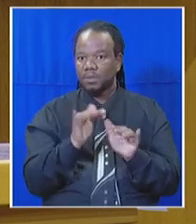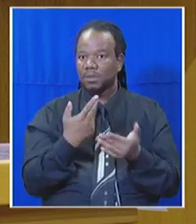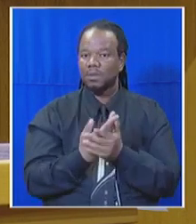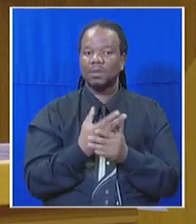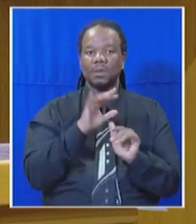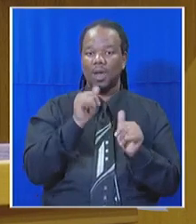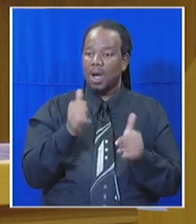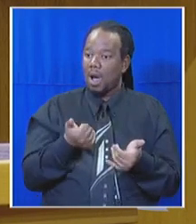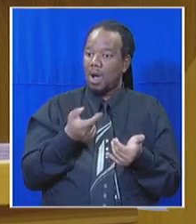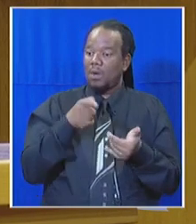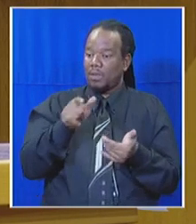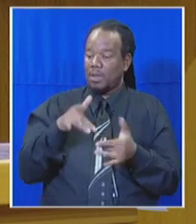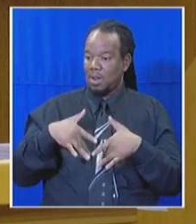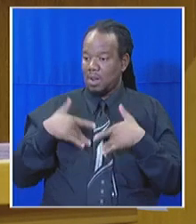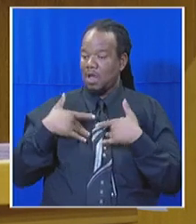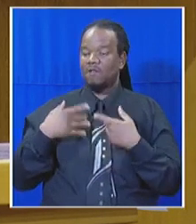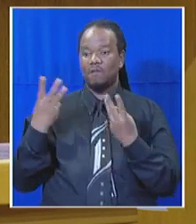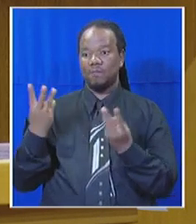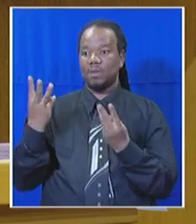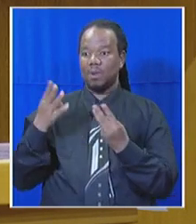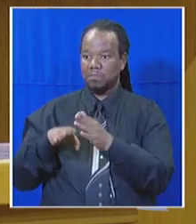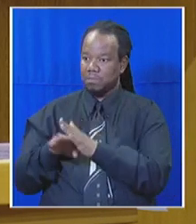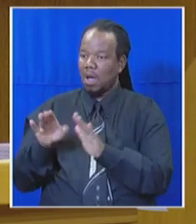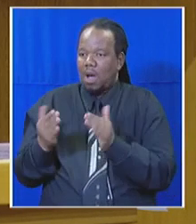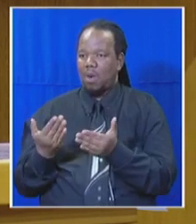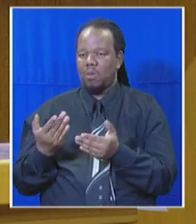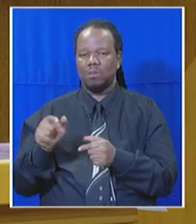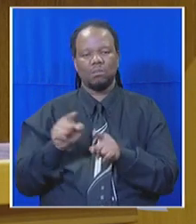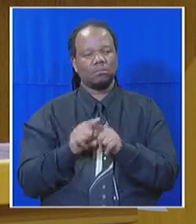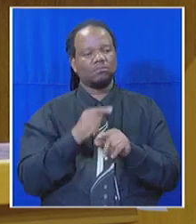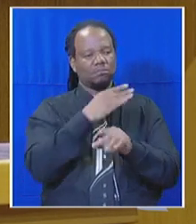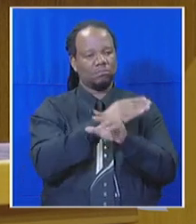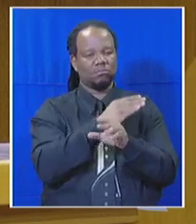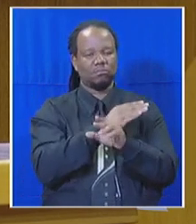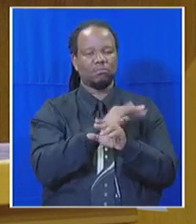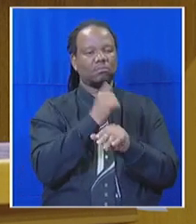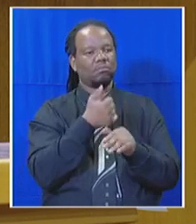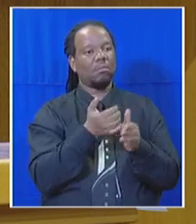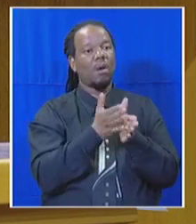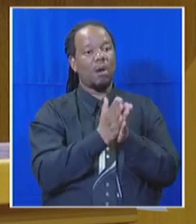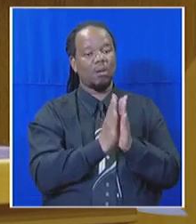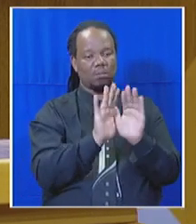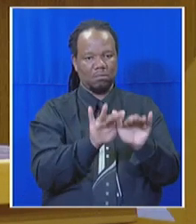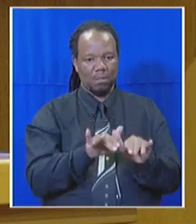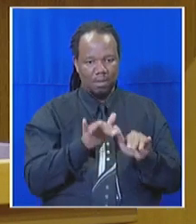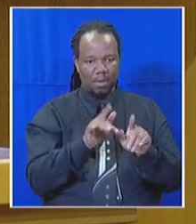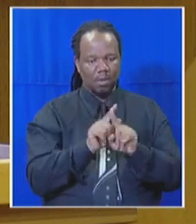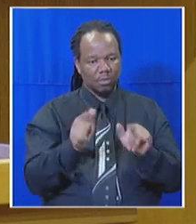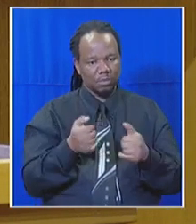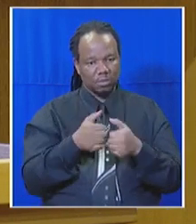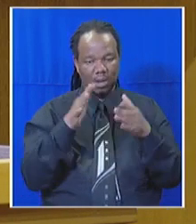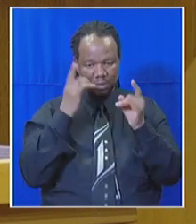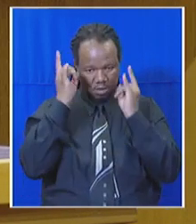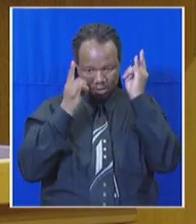living of its citizens. The Congress of the People strongly recommend our Parliament adding that innovation as a further